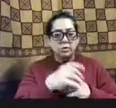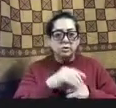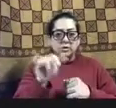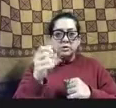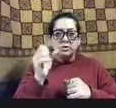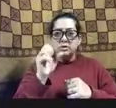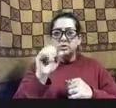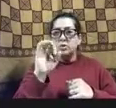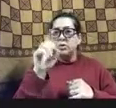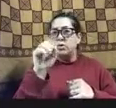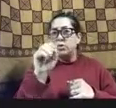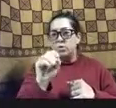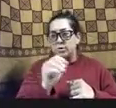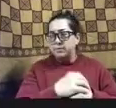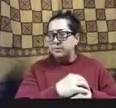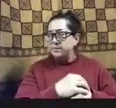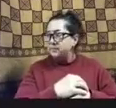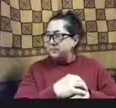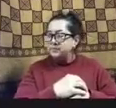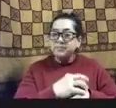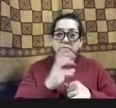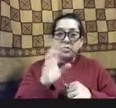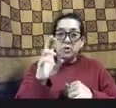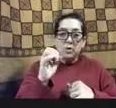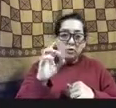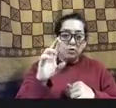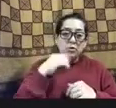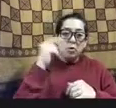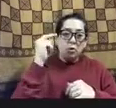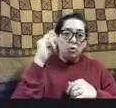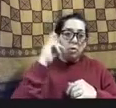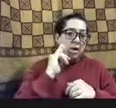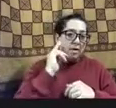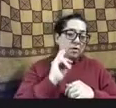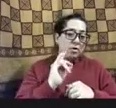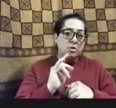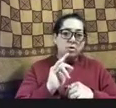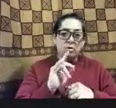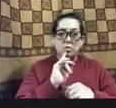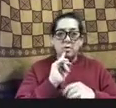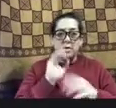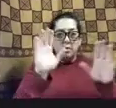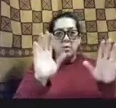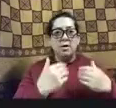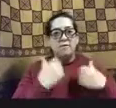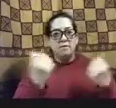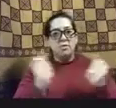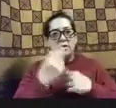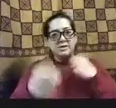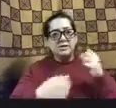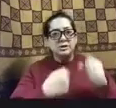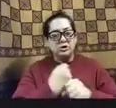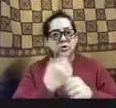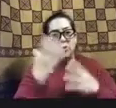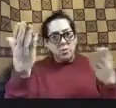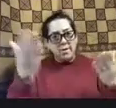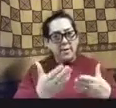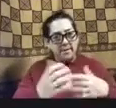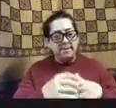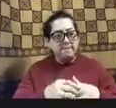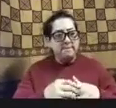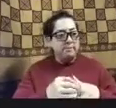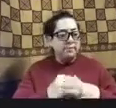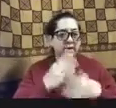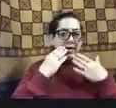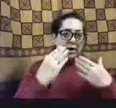Jess Oddo, a rancher in Northern California, and so great to have you with us this year. Welcome. Thank